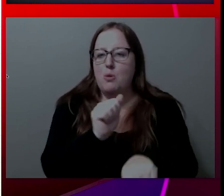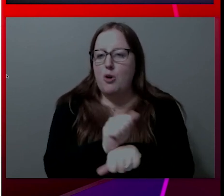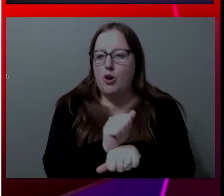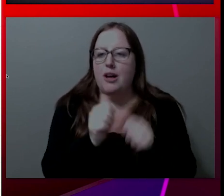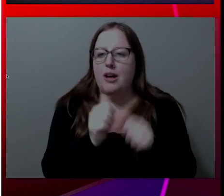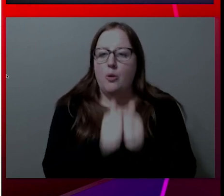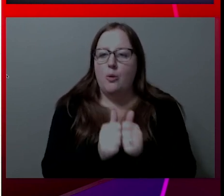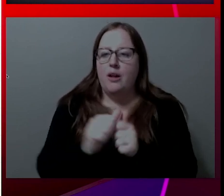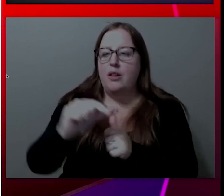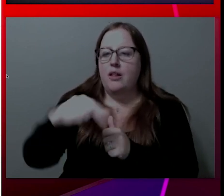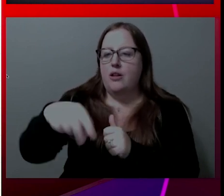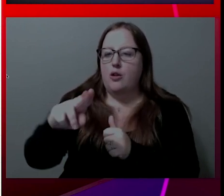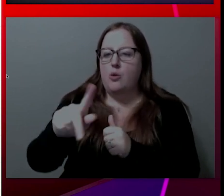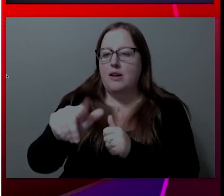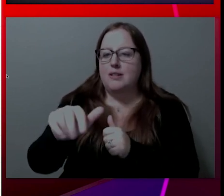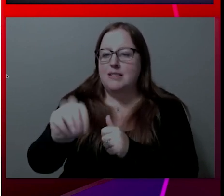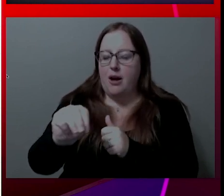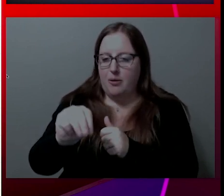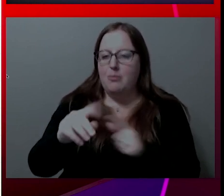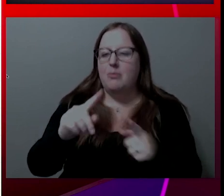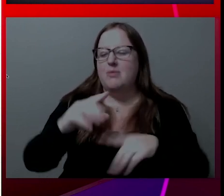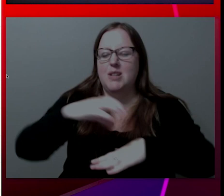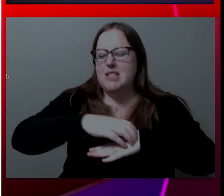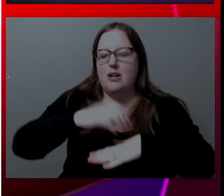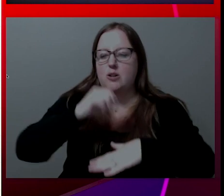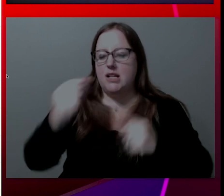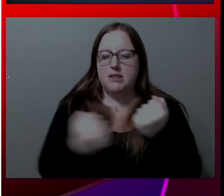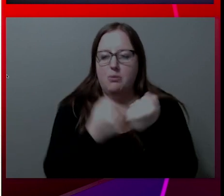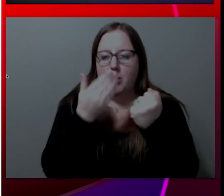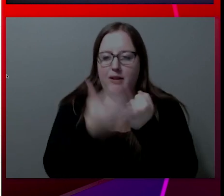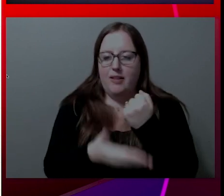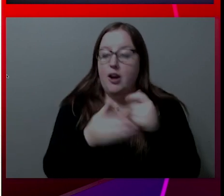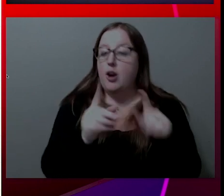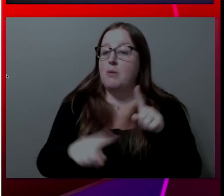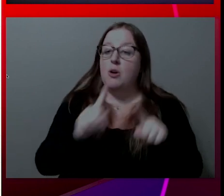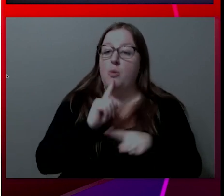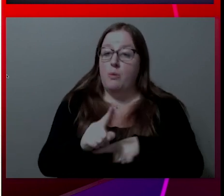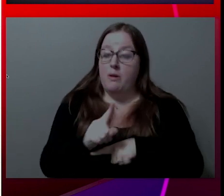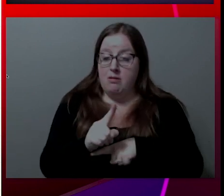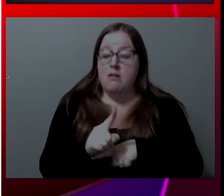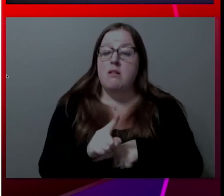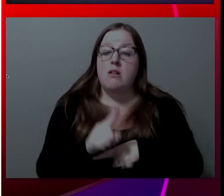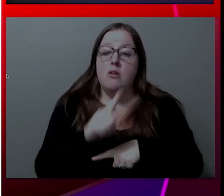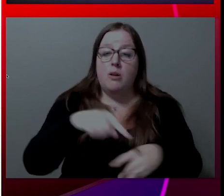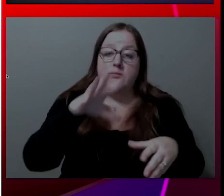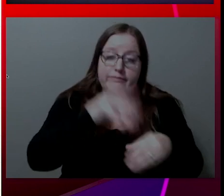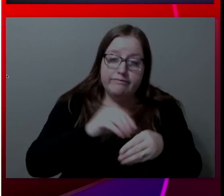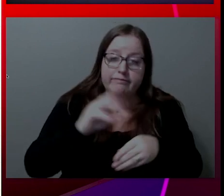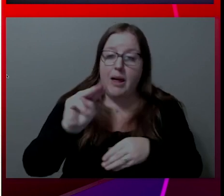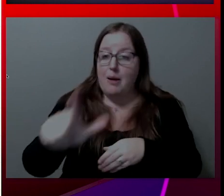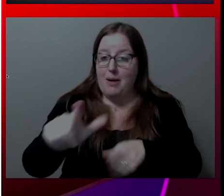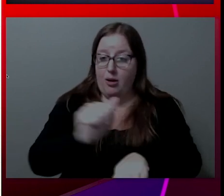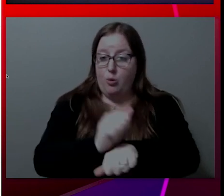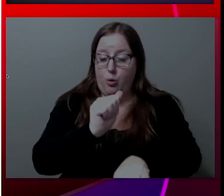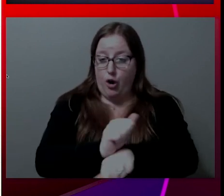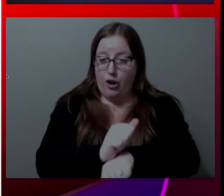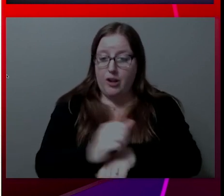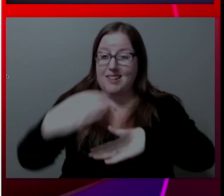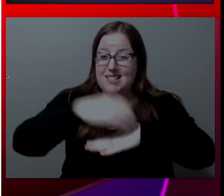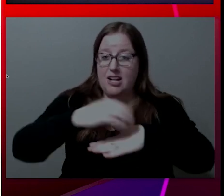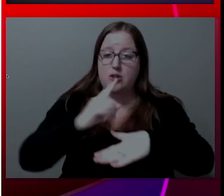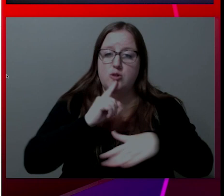quantum and stuff like that, where containers aren't even supported yet. But we're doing pretty heavy ML workloads, and containers have been able to scale